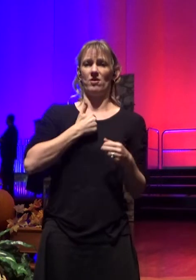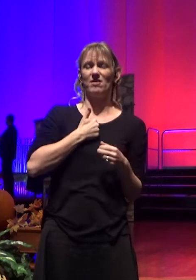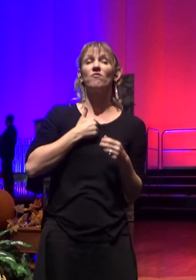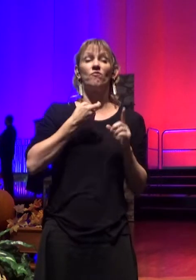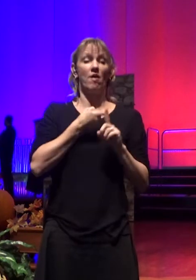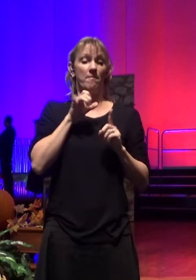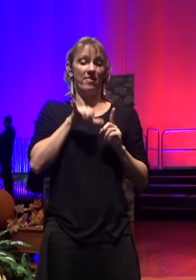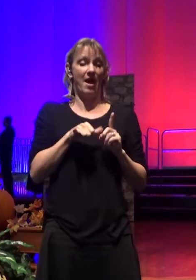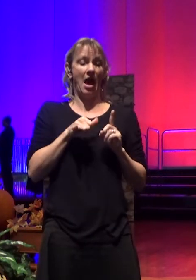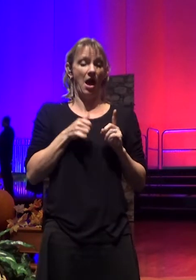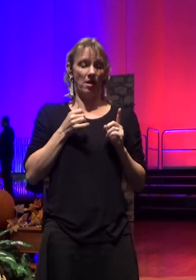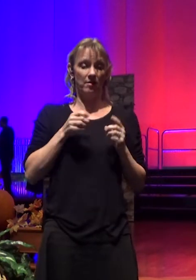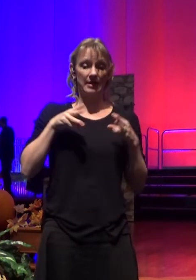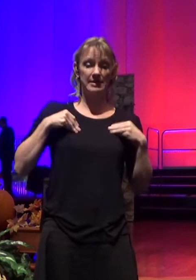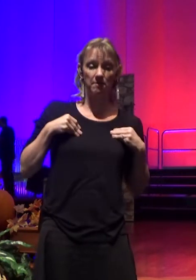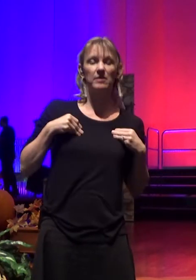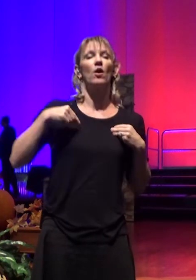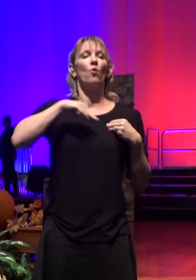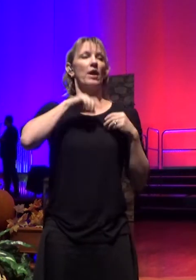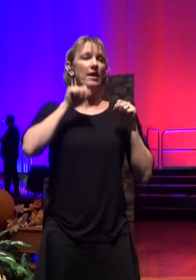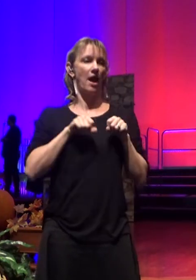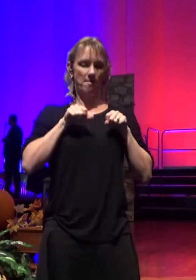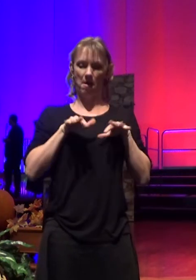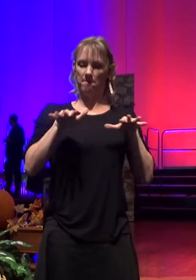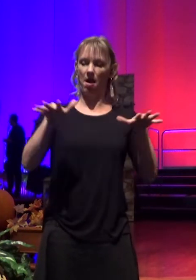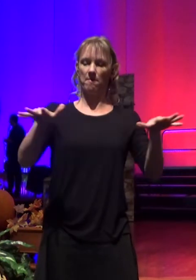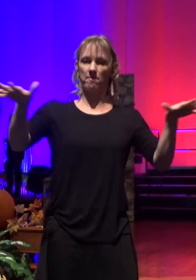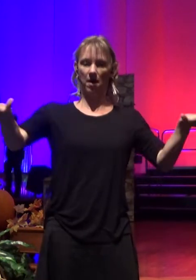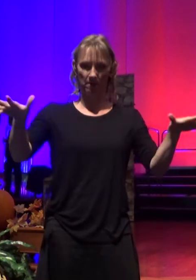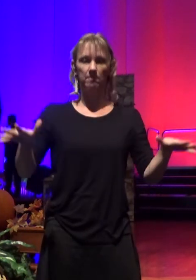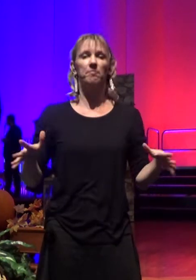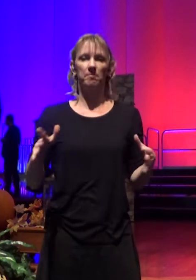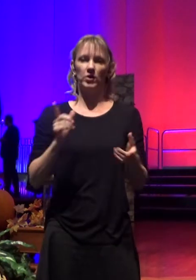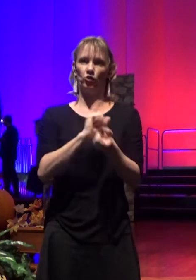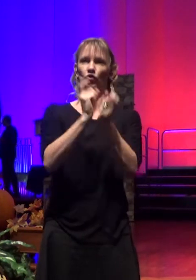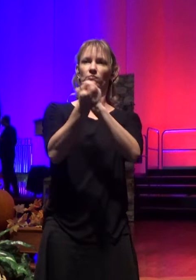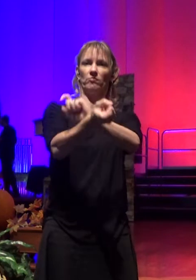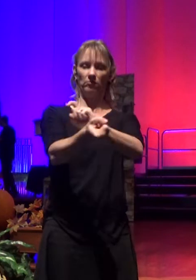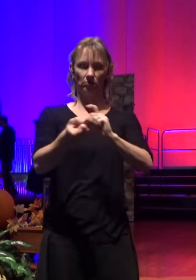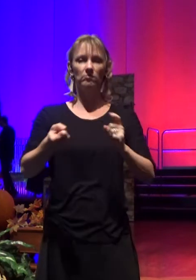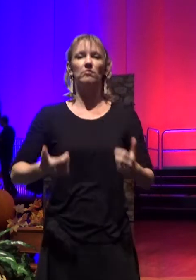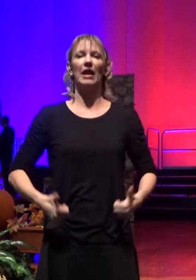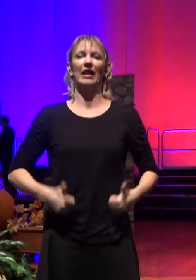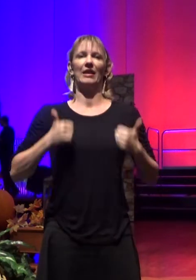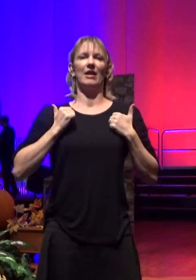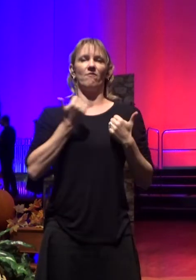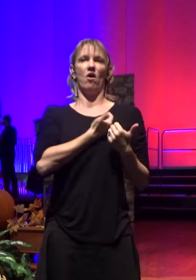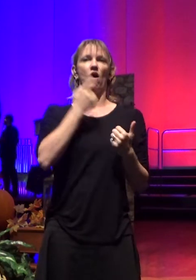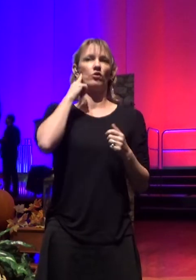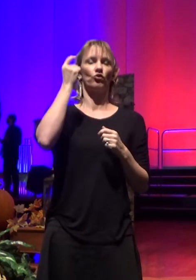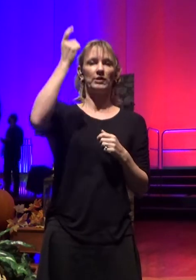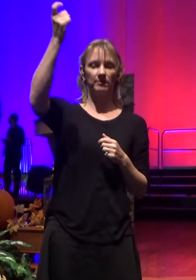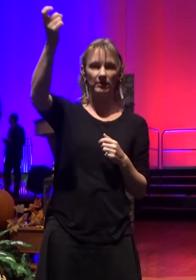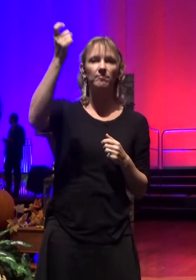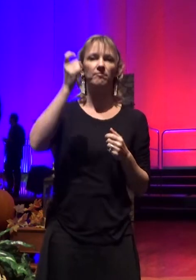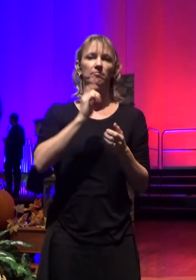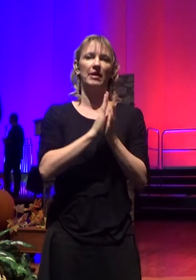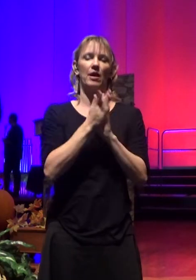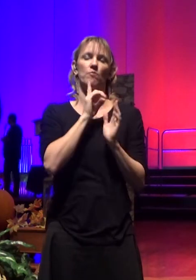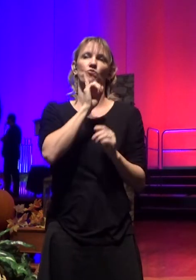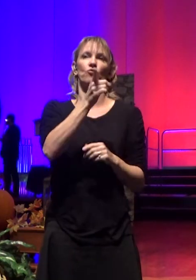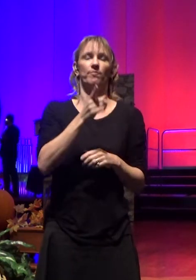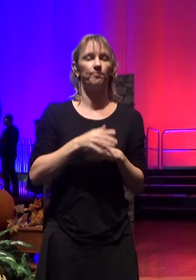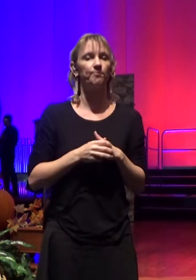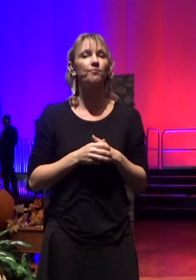from that we can go out and make changes and live out our life and have our dreams come true. Join us Friday, November